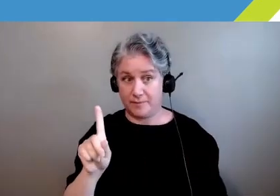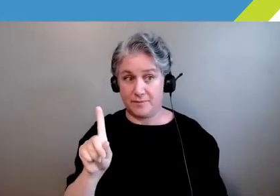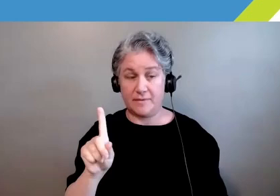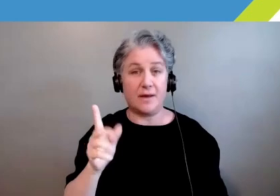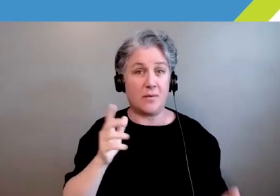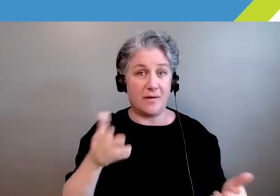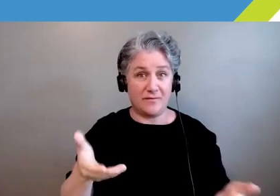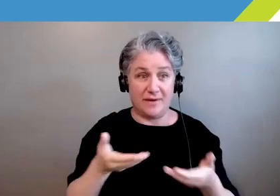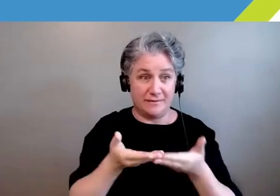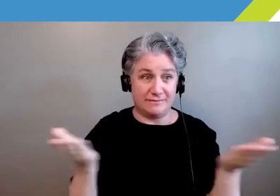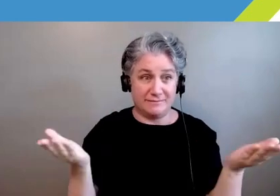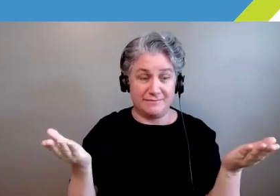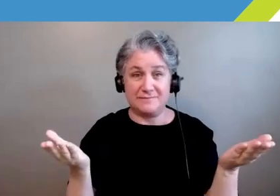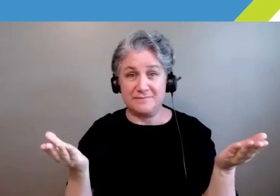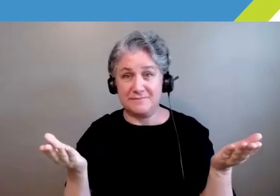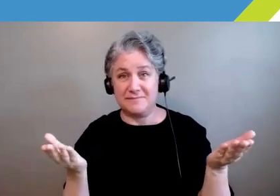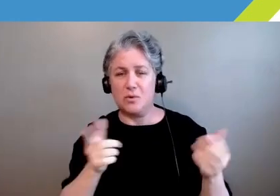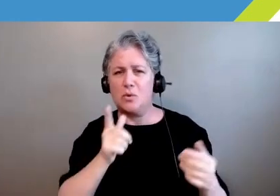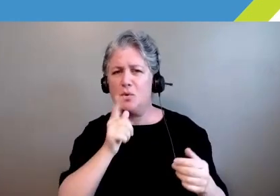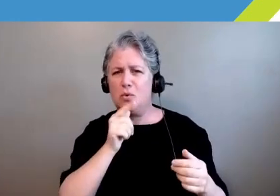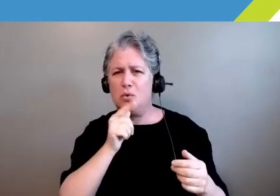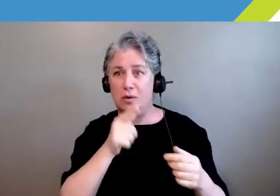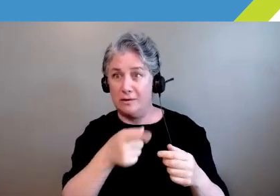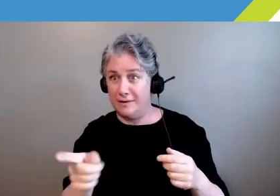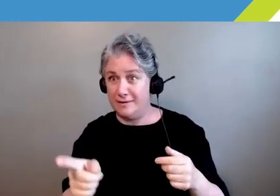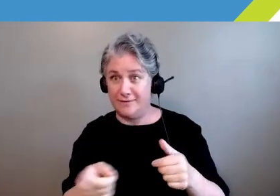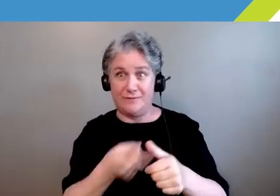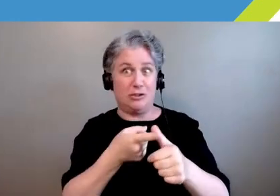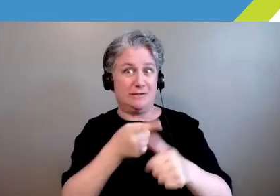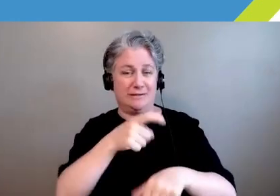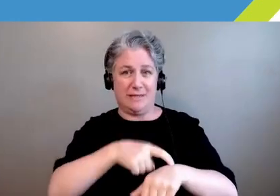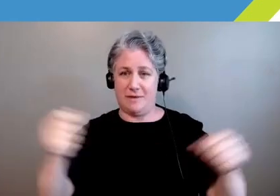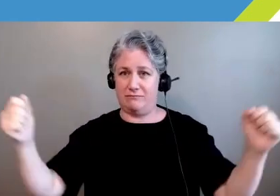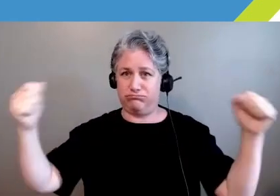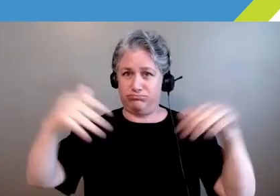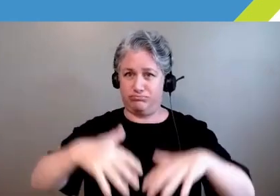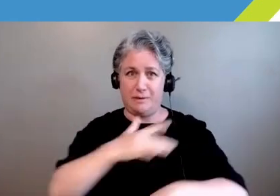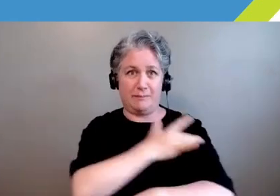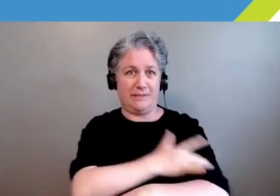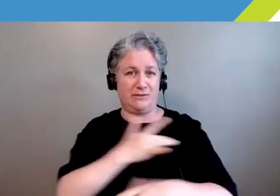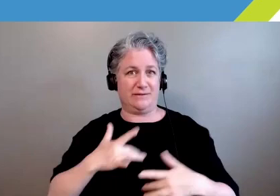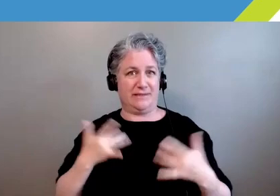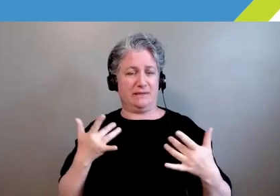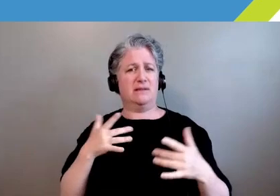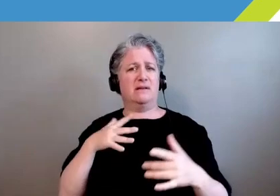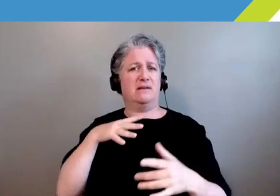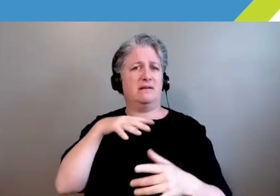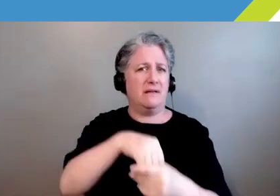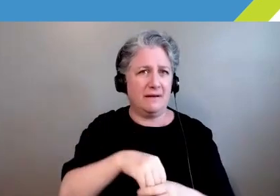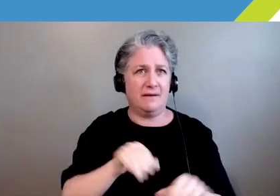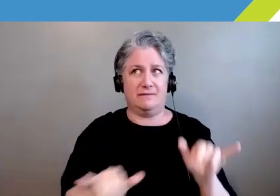I'd like to invite you, especially those for whom this is your first patient event, please take care of